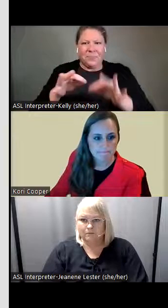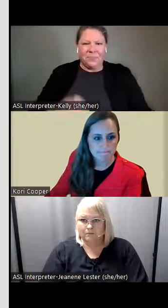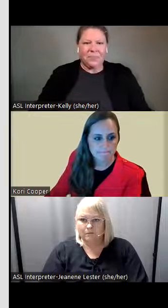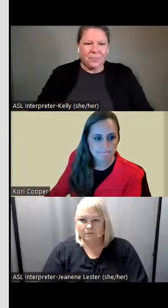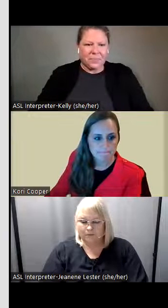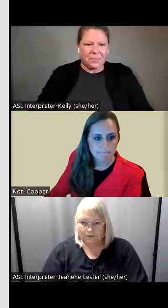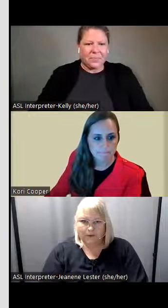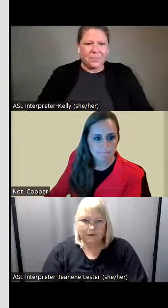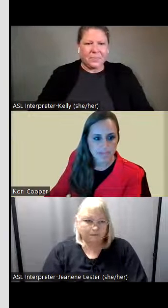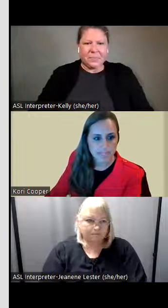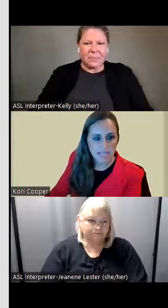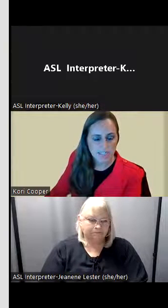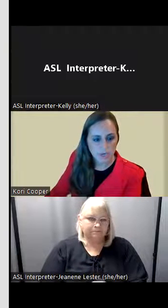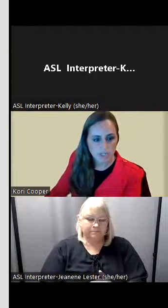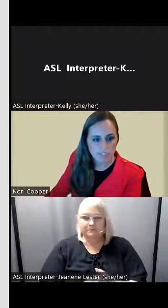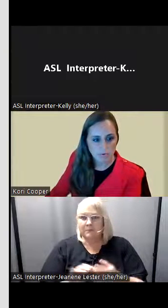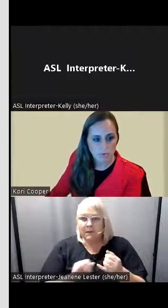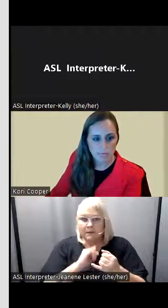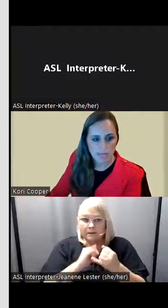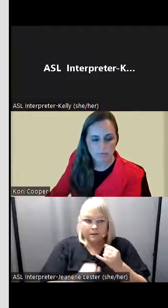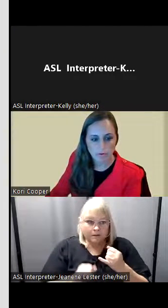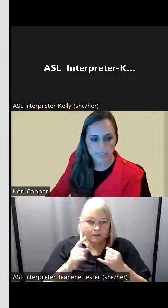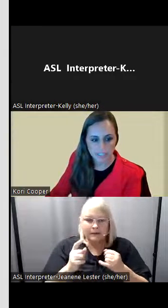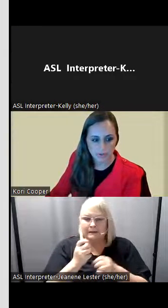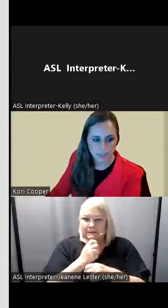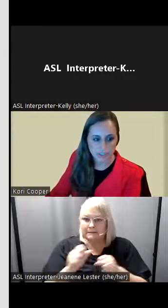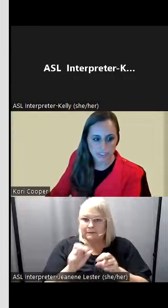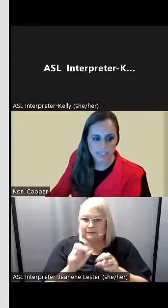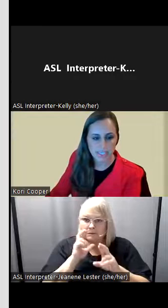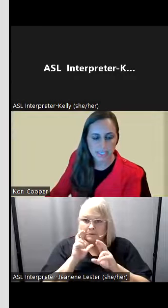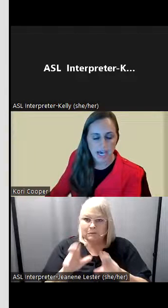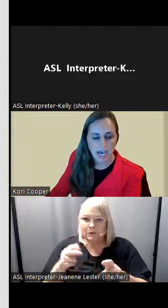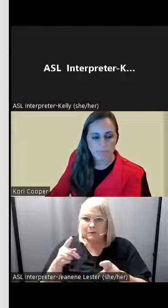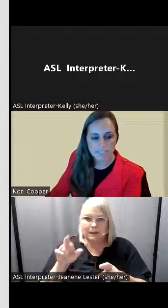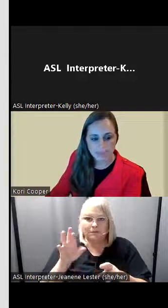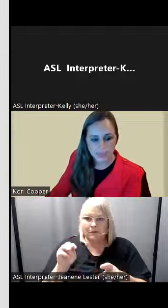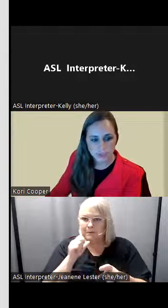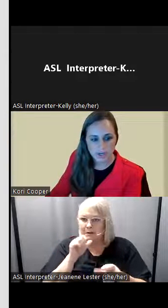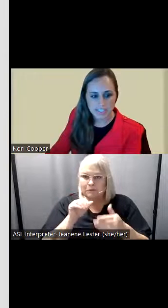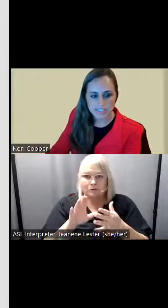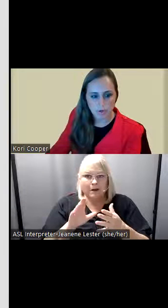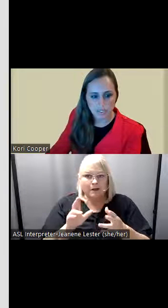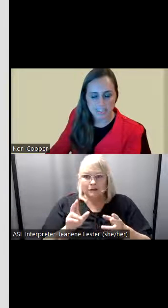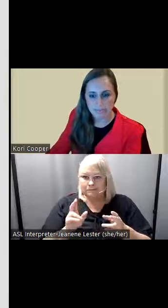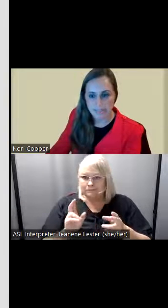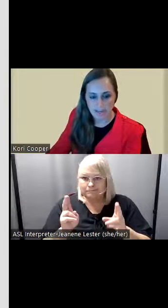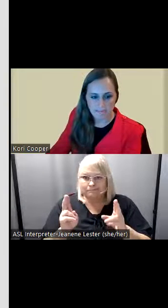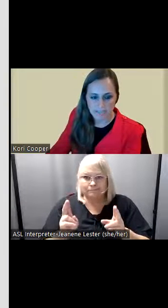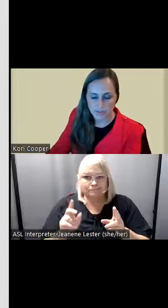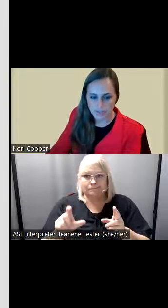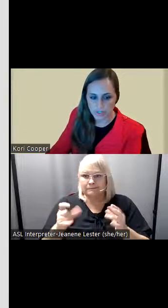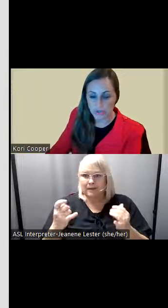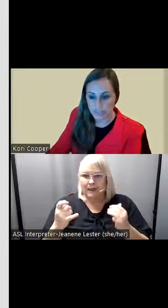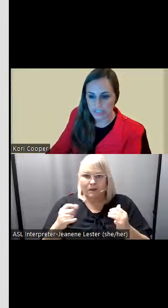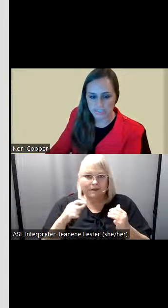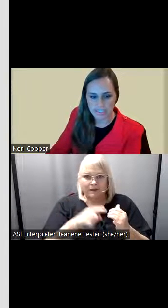And then the last one, our safety reporting platform doesn't address urgency. This is true, and our incident reporting system is not meant